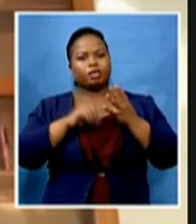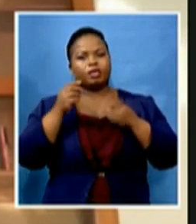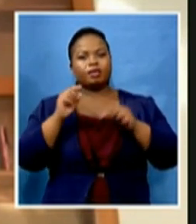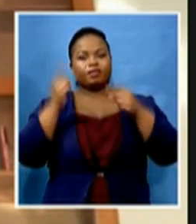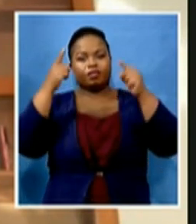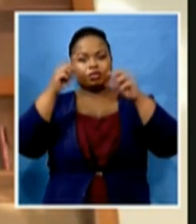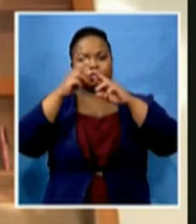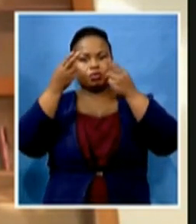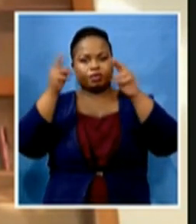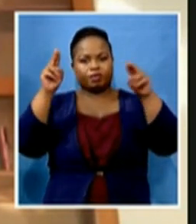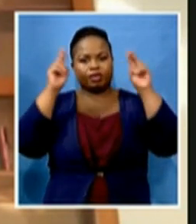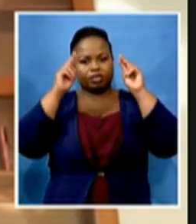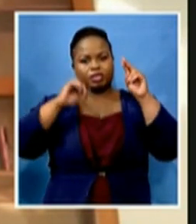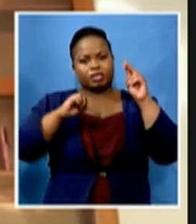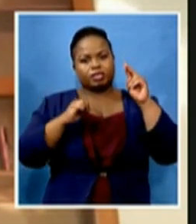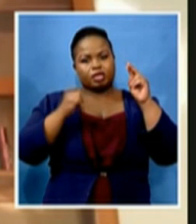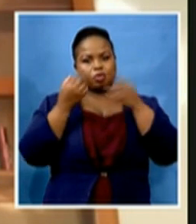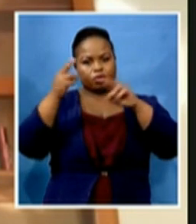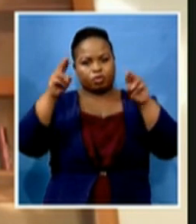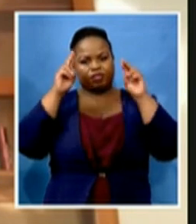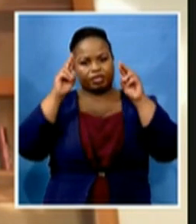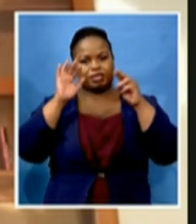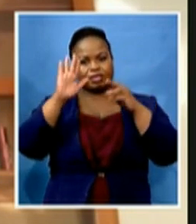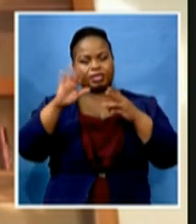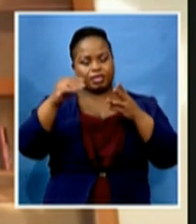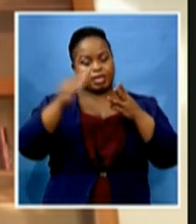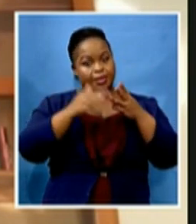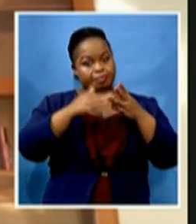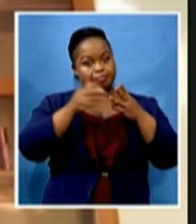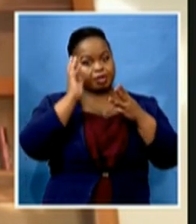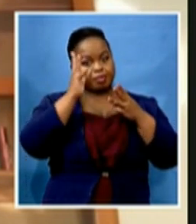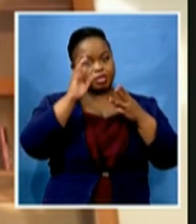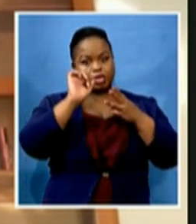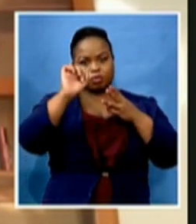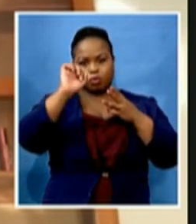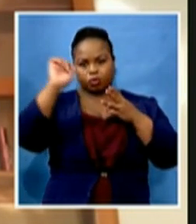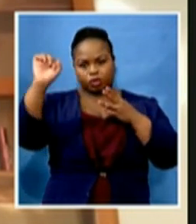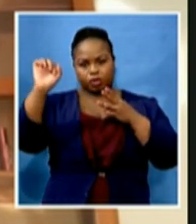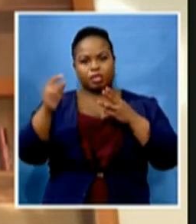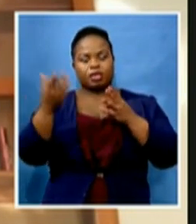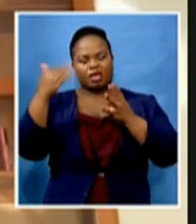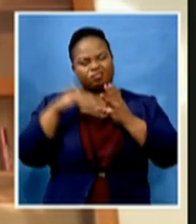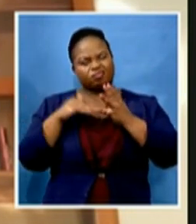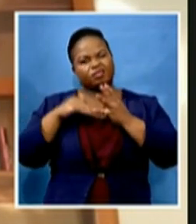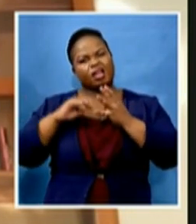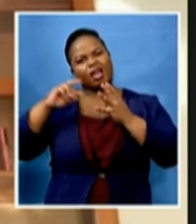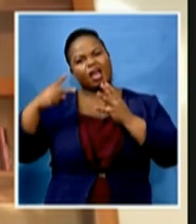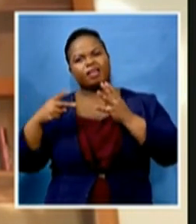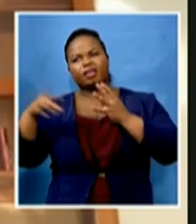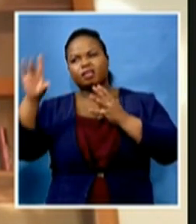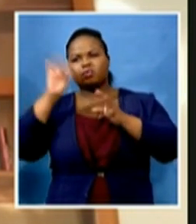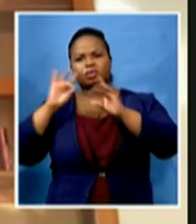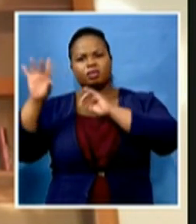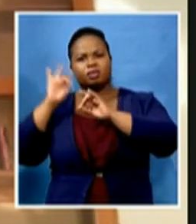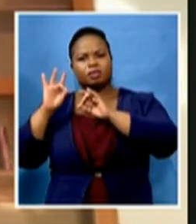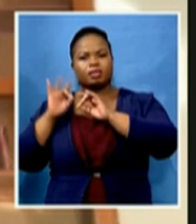They'll present their own. There are other modelers whom we have picked up in the media, and that we have seen